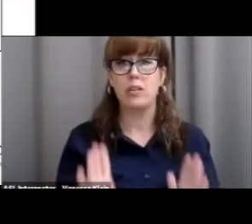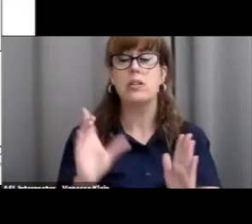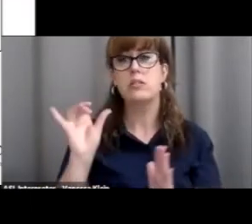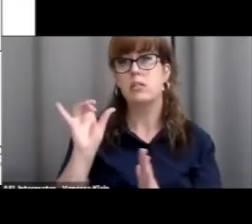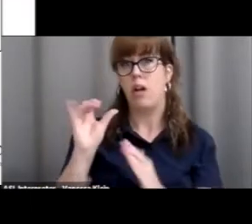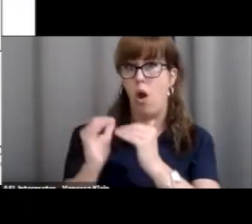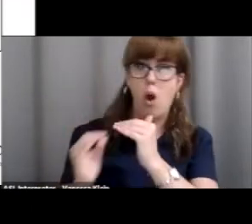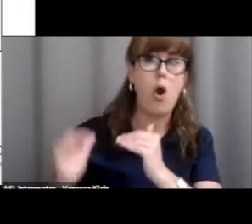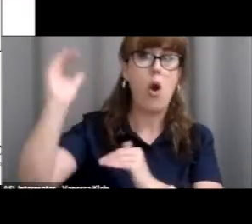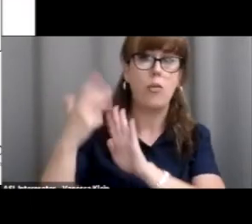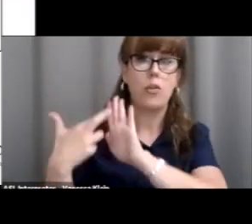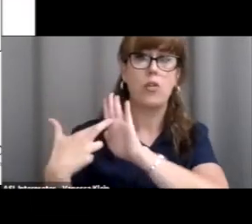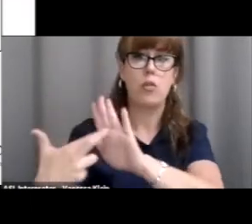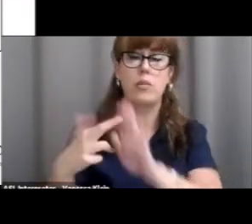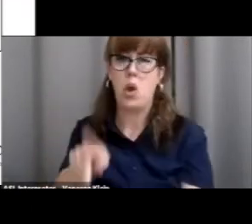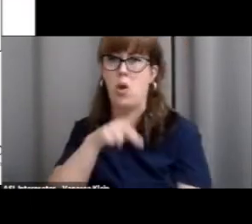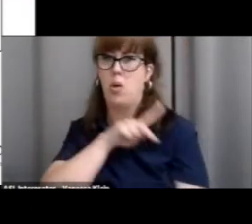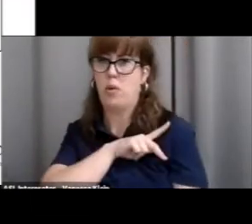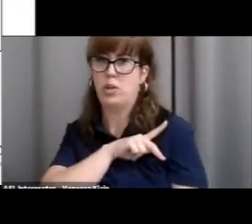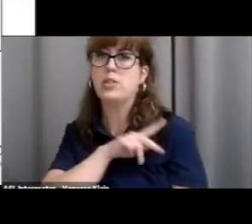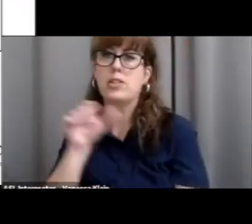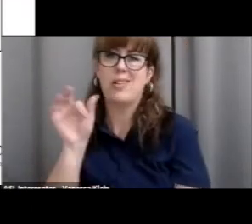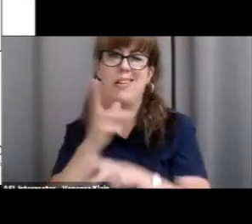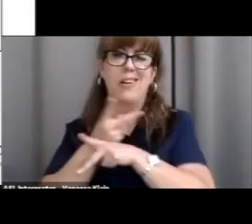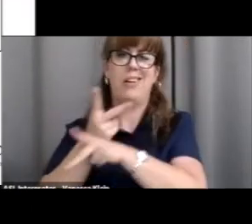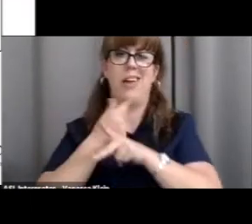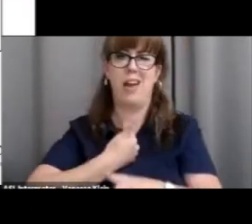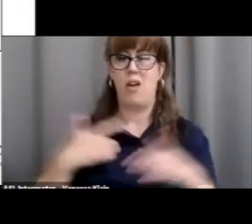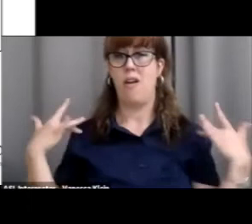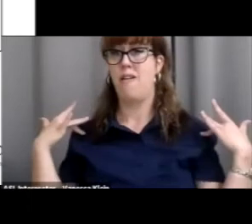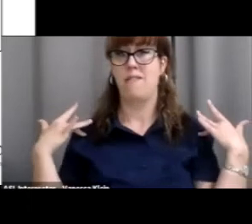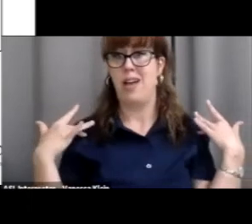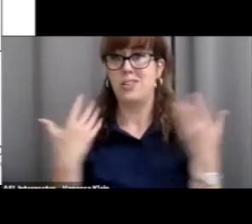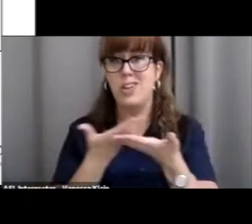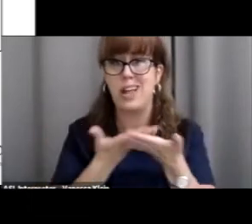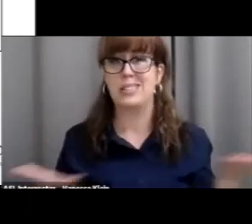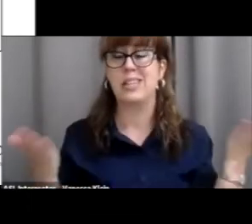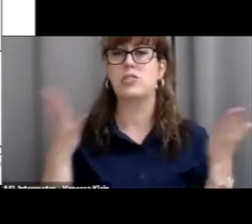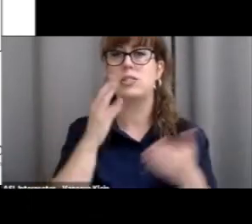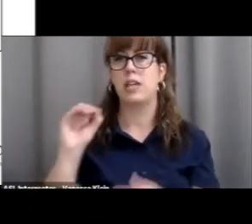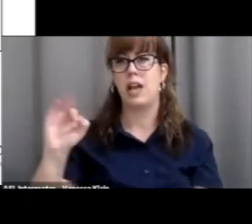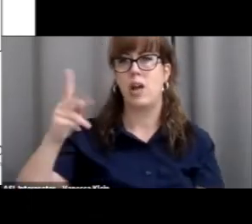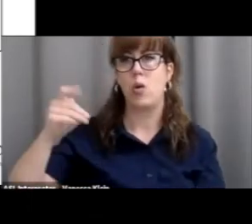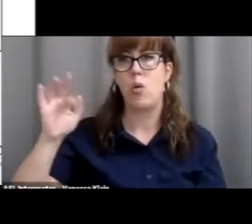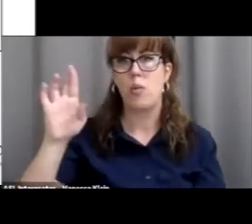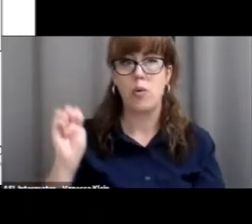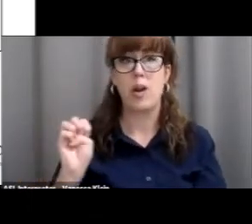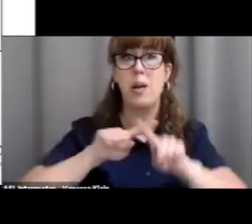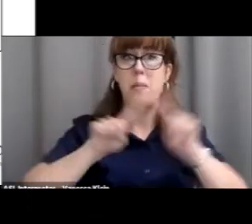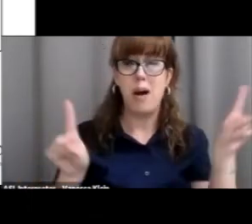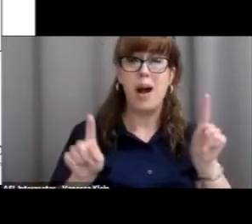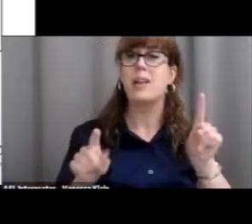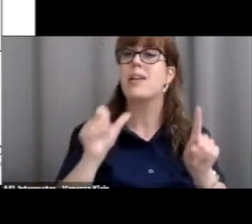We also looked at market sectors. So female characters are overrepresented in personal care, fashion